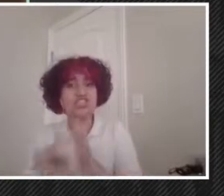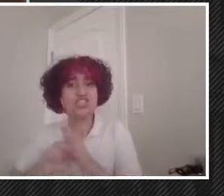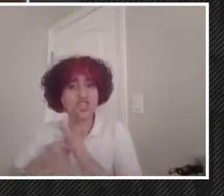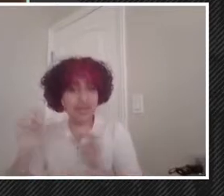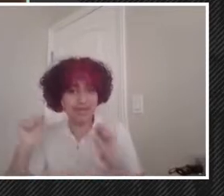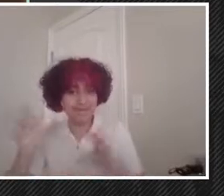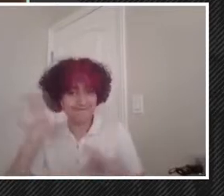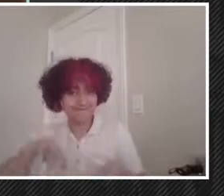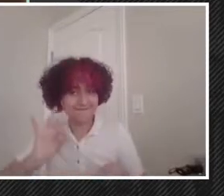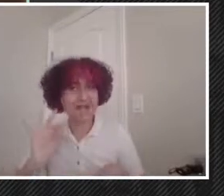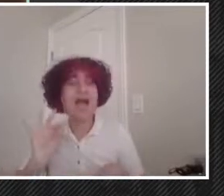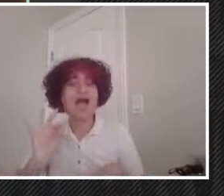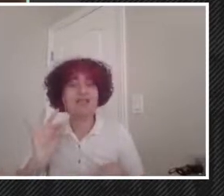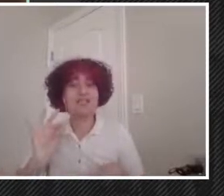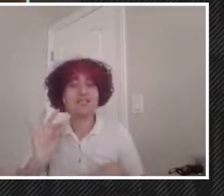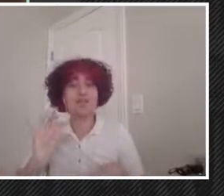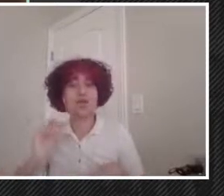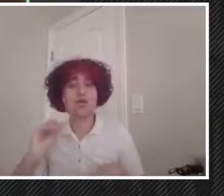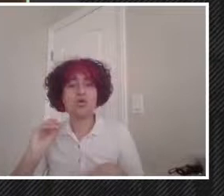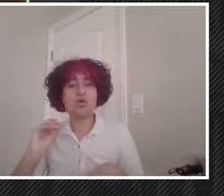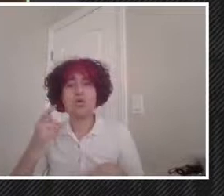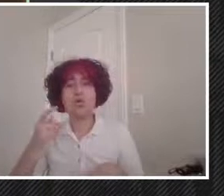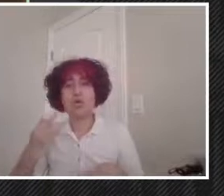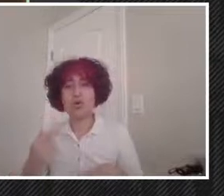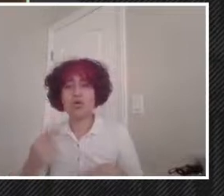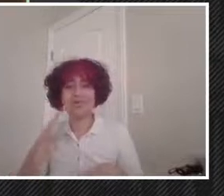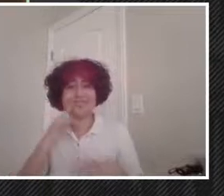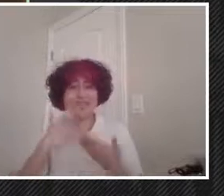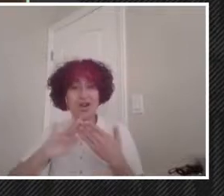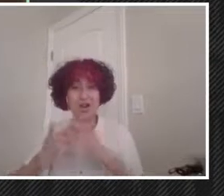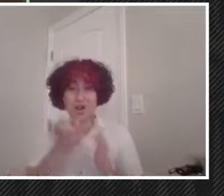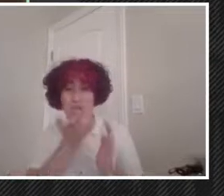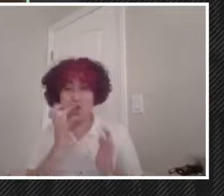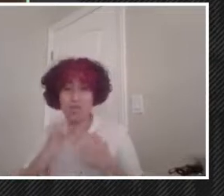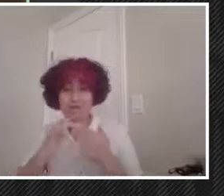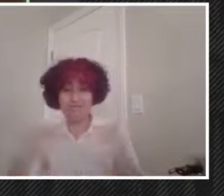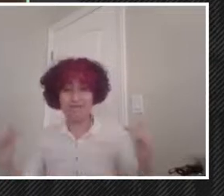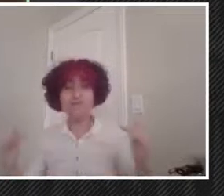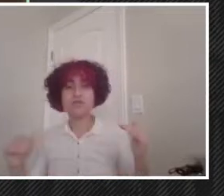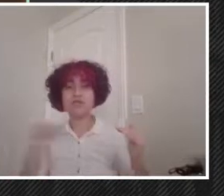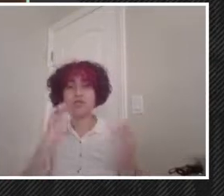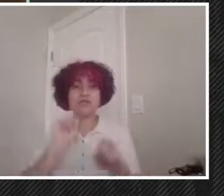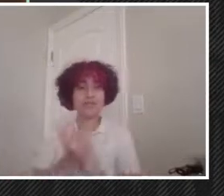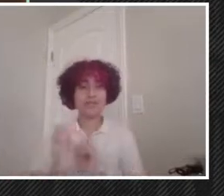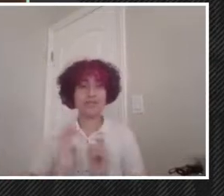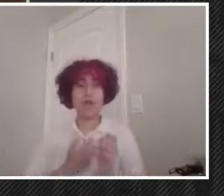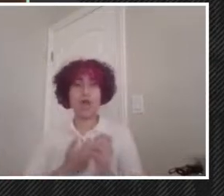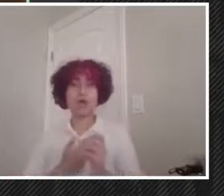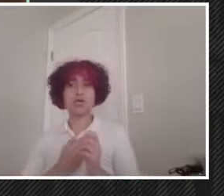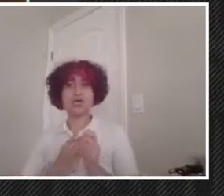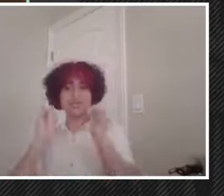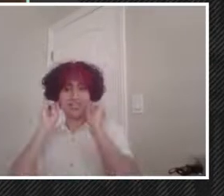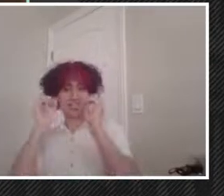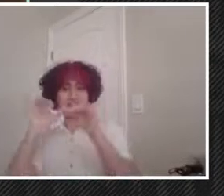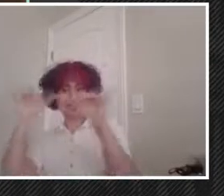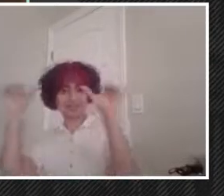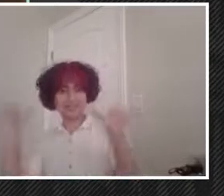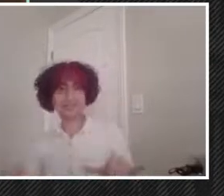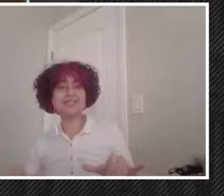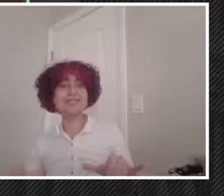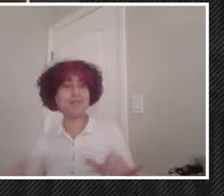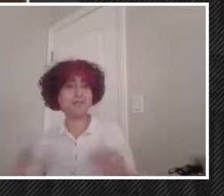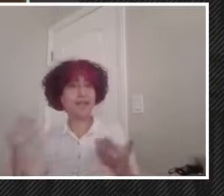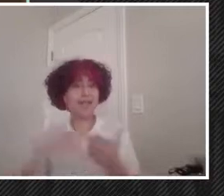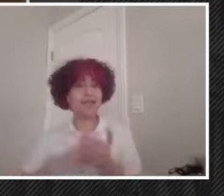we see more concrete change on a local level and more people involved with changes to our educational system, again, at the local level,